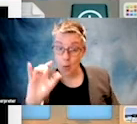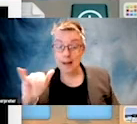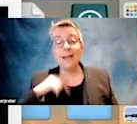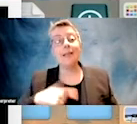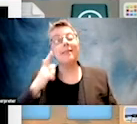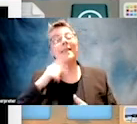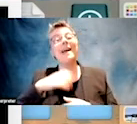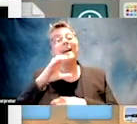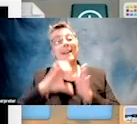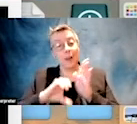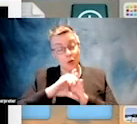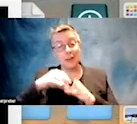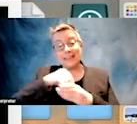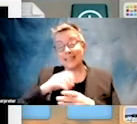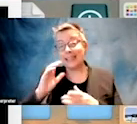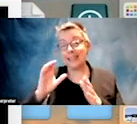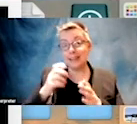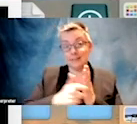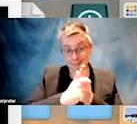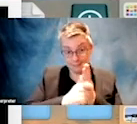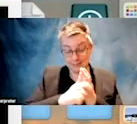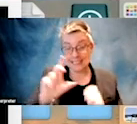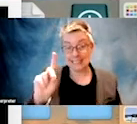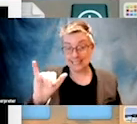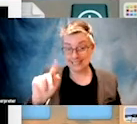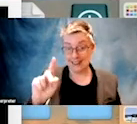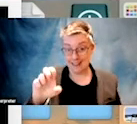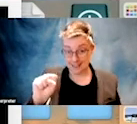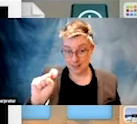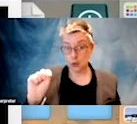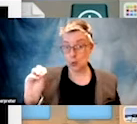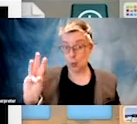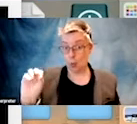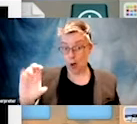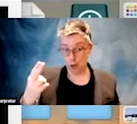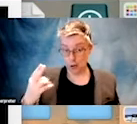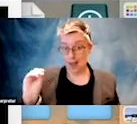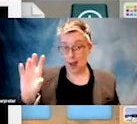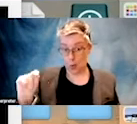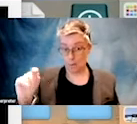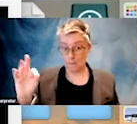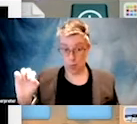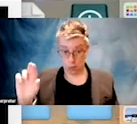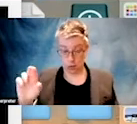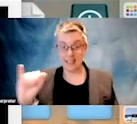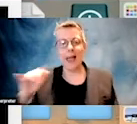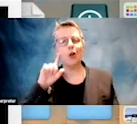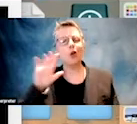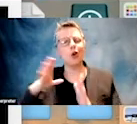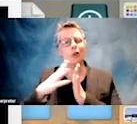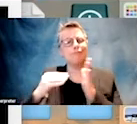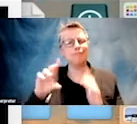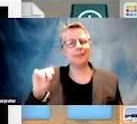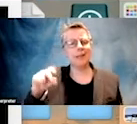For, which is what she became famous for, um, which is her sort of doppelganger. And she had just stopped